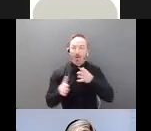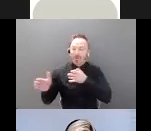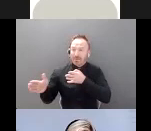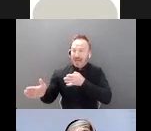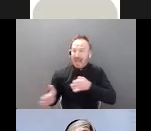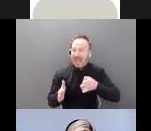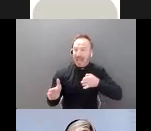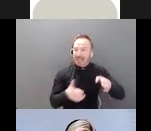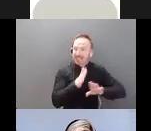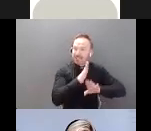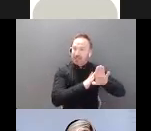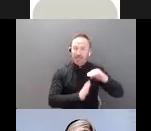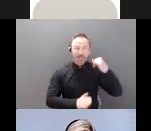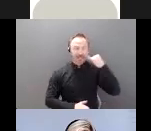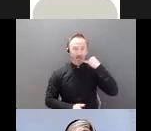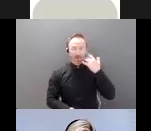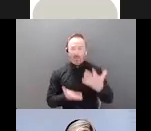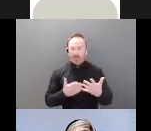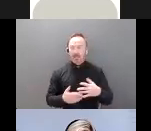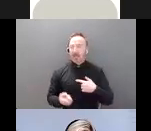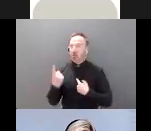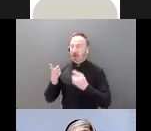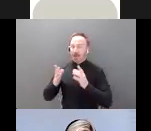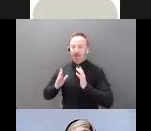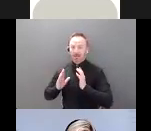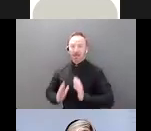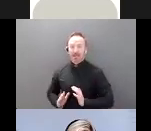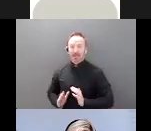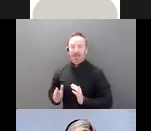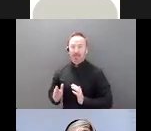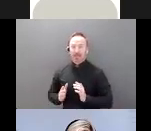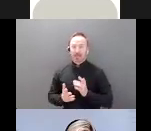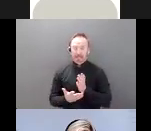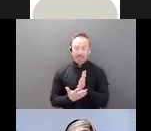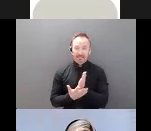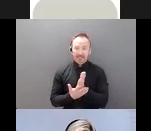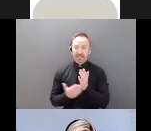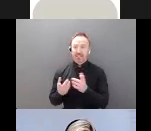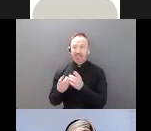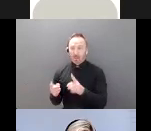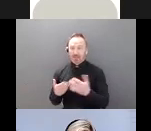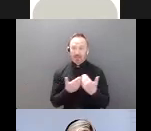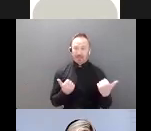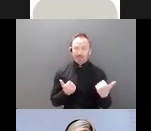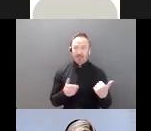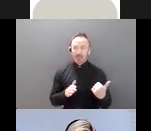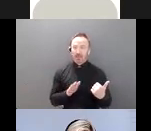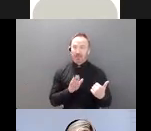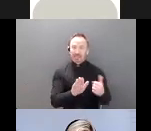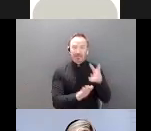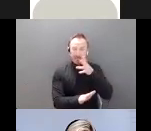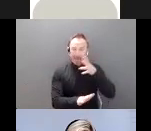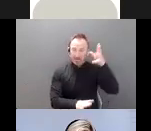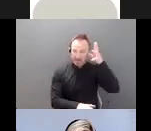in. I have a client right now with separation and divorce. He's going to have his parents move in with them, with